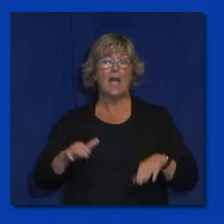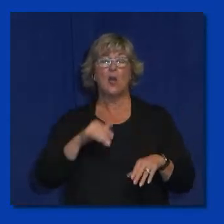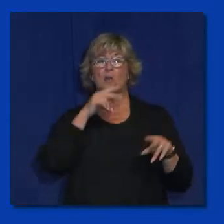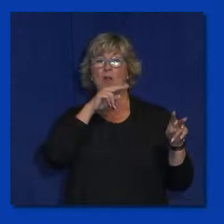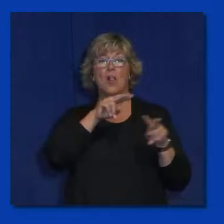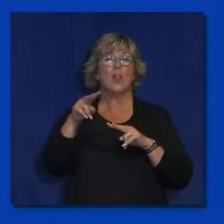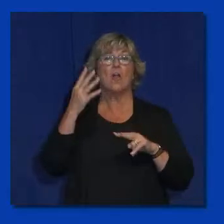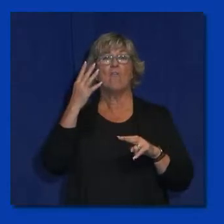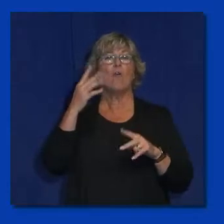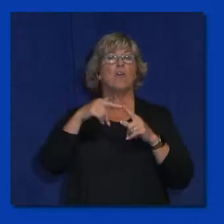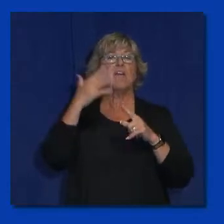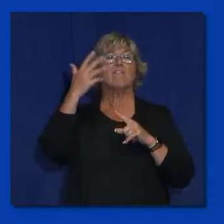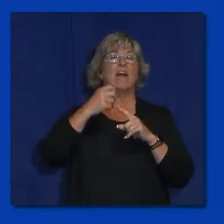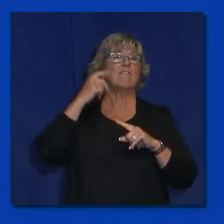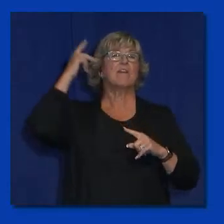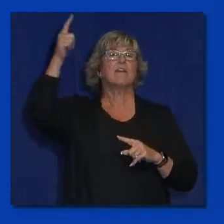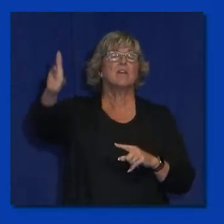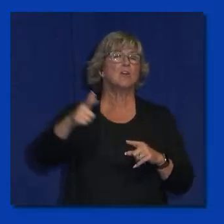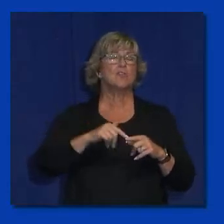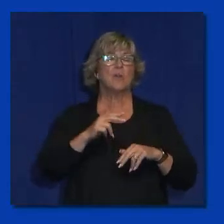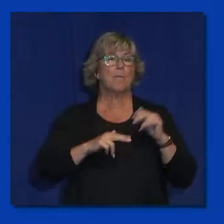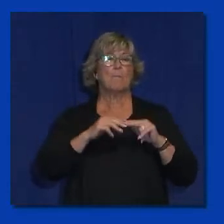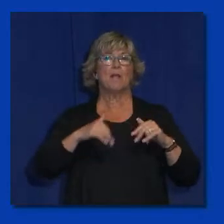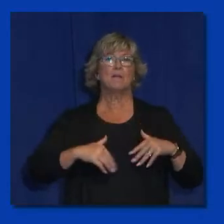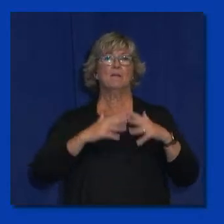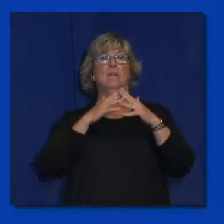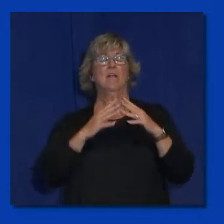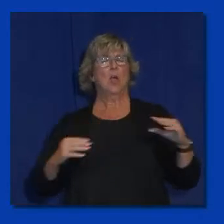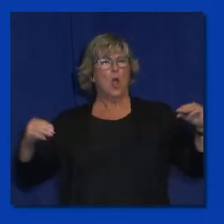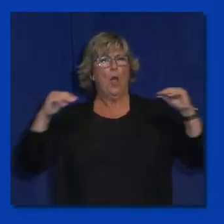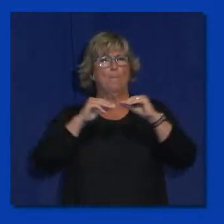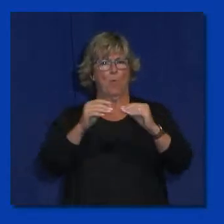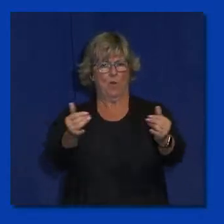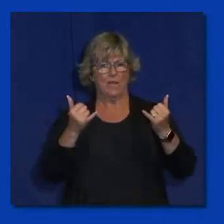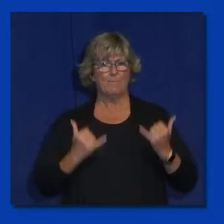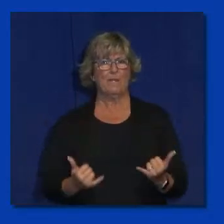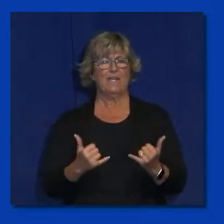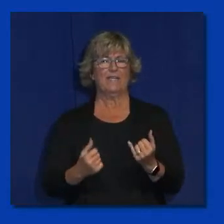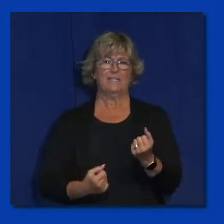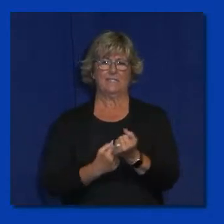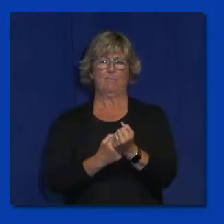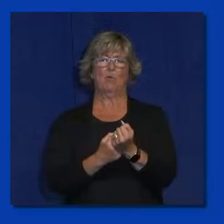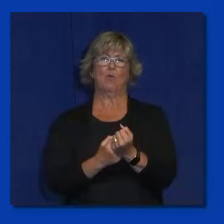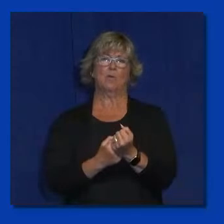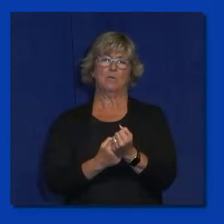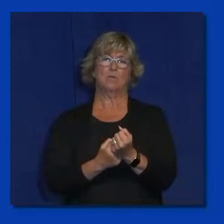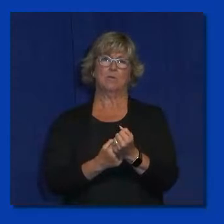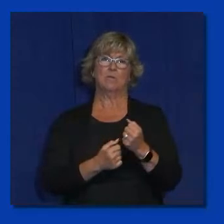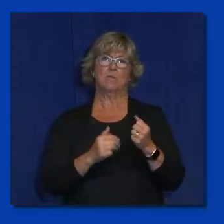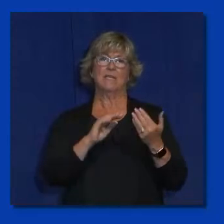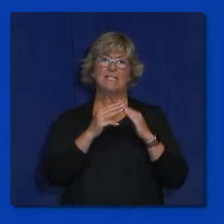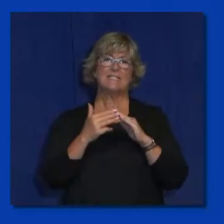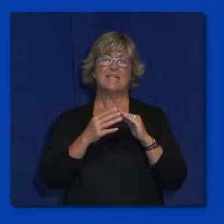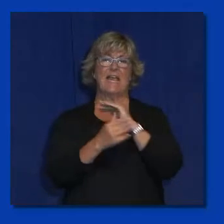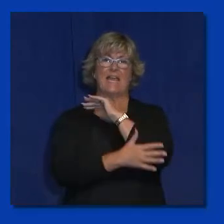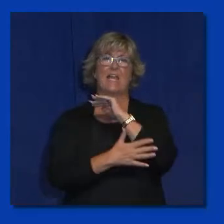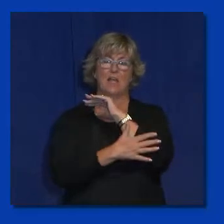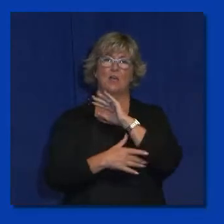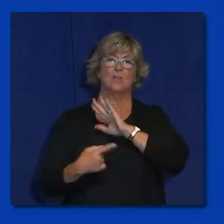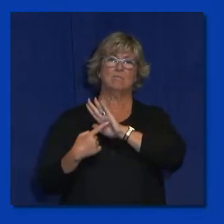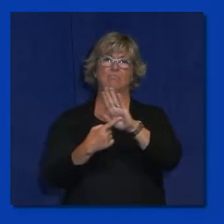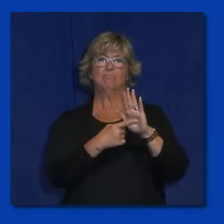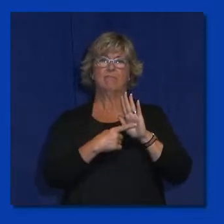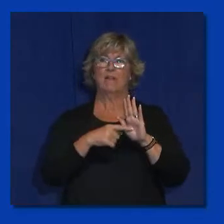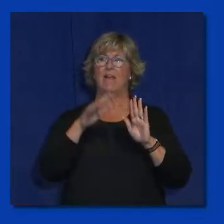looking at 4 or 5 years to get something built or up and running, more immediate supports to help cities and counties, and that's reflected